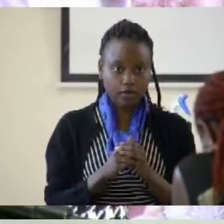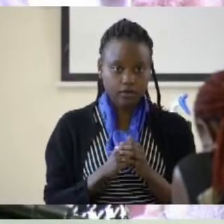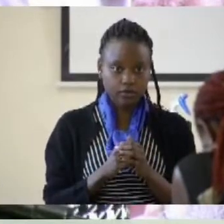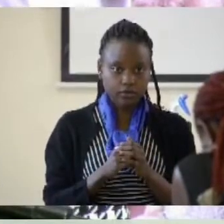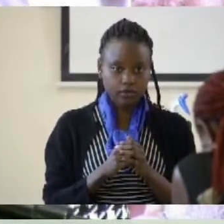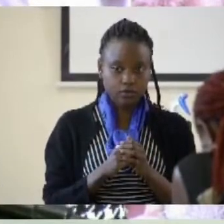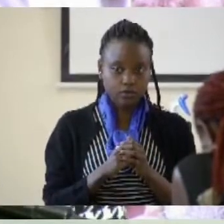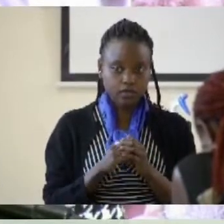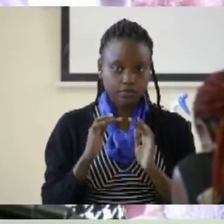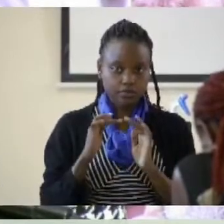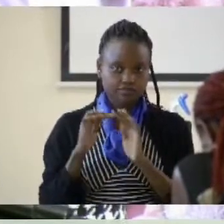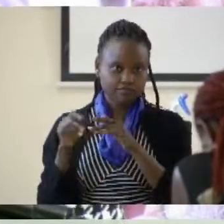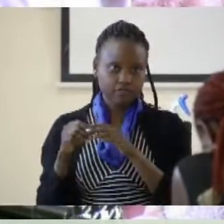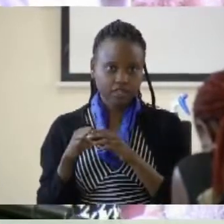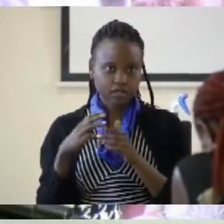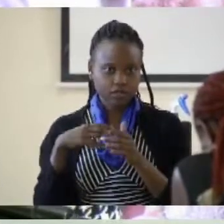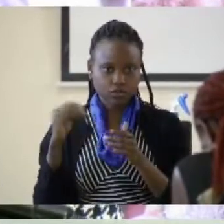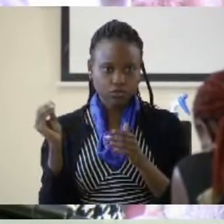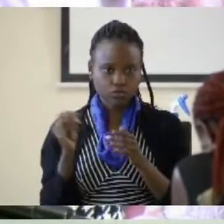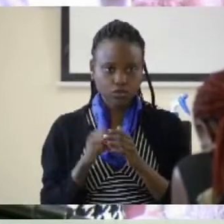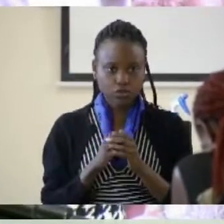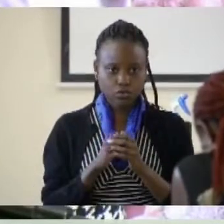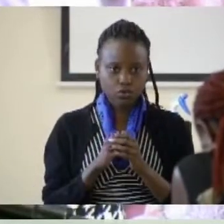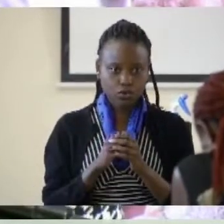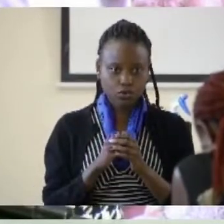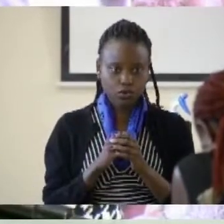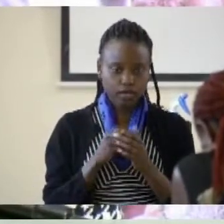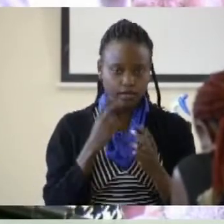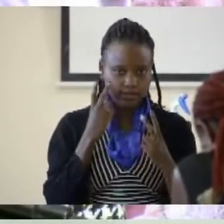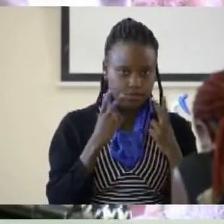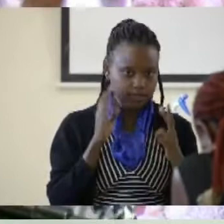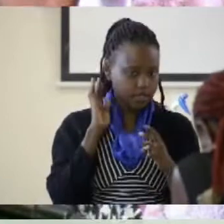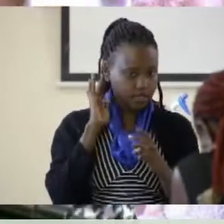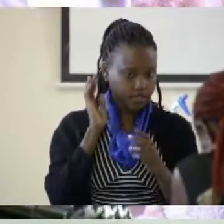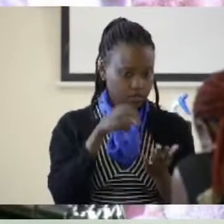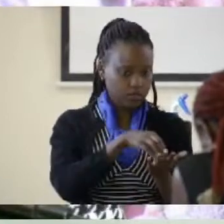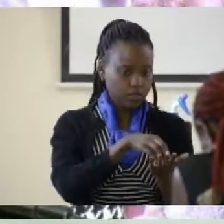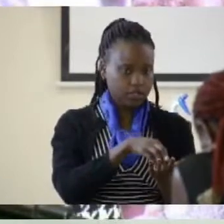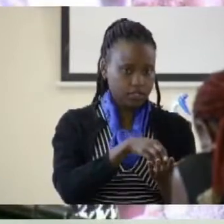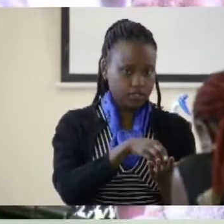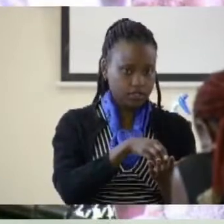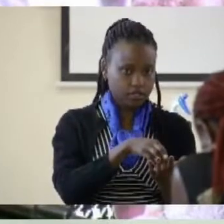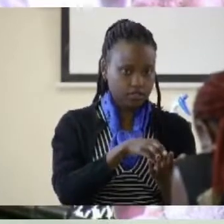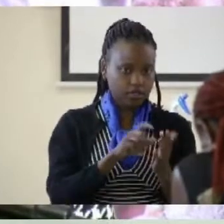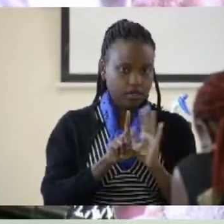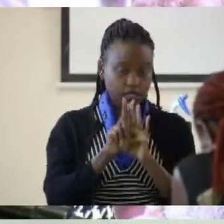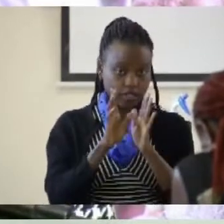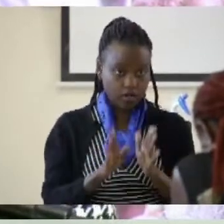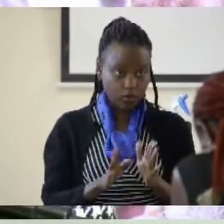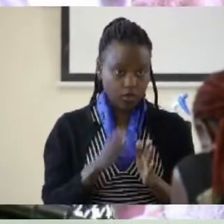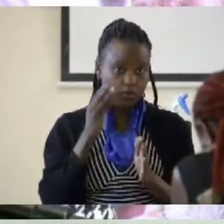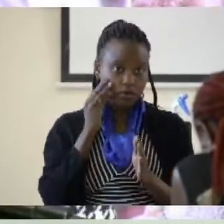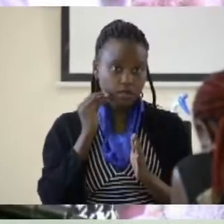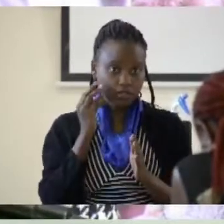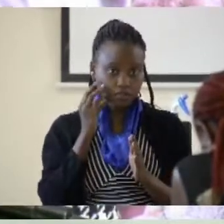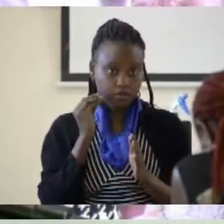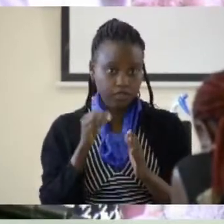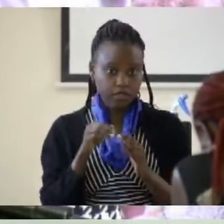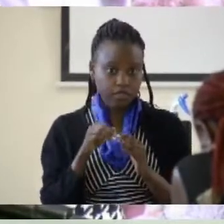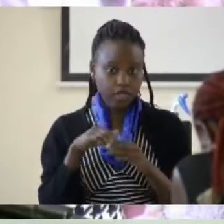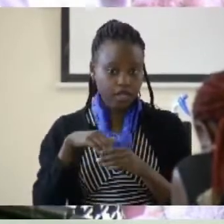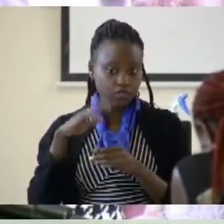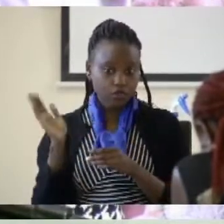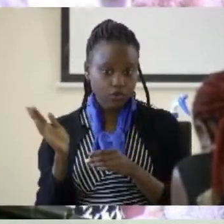sent to go and hold on to that case as the lawyer with experience has gone to attend